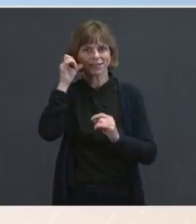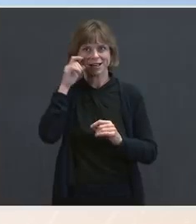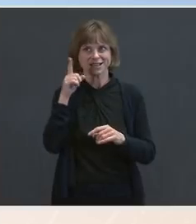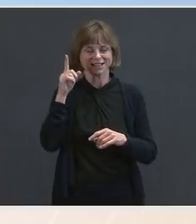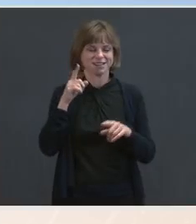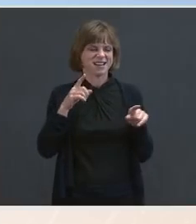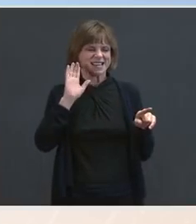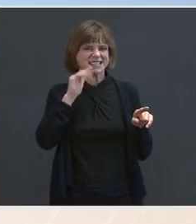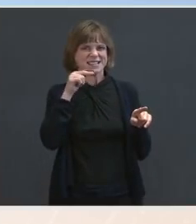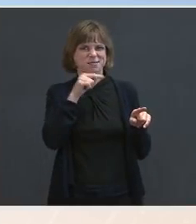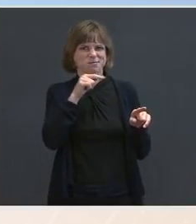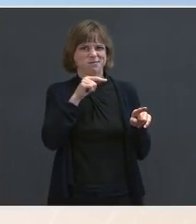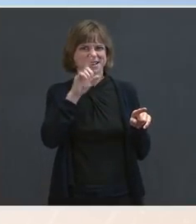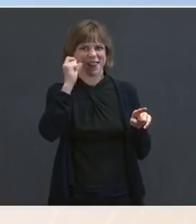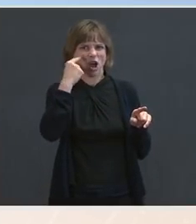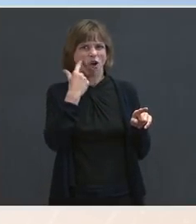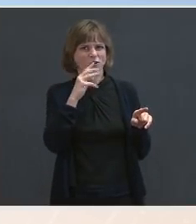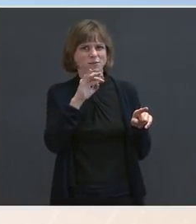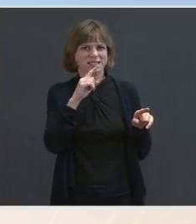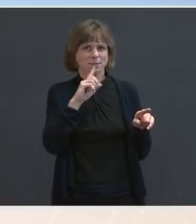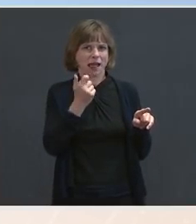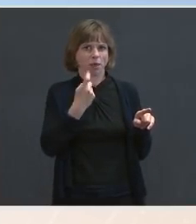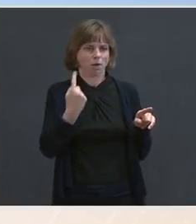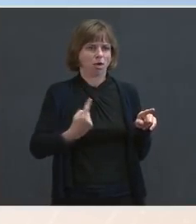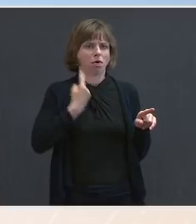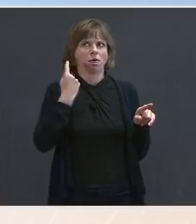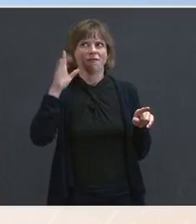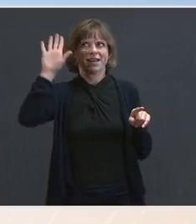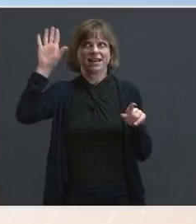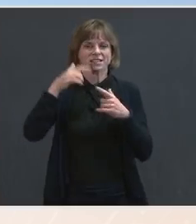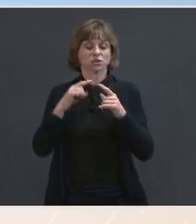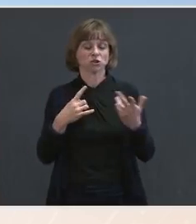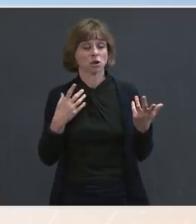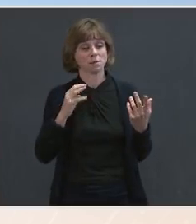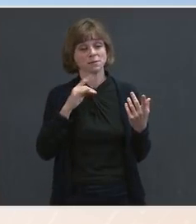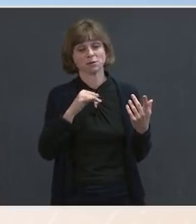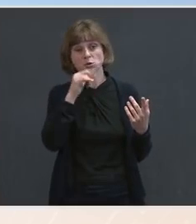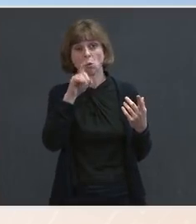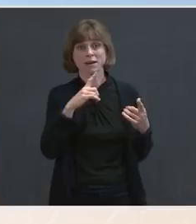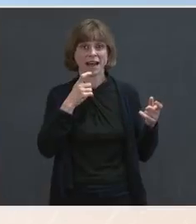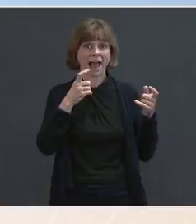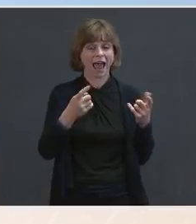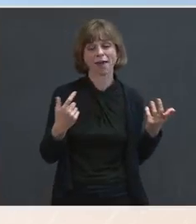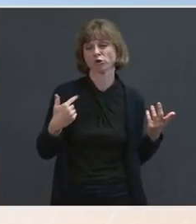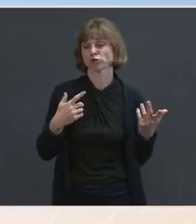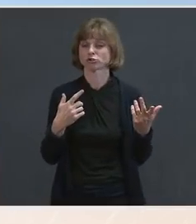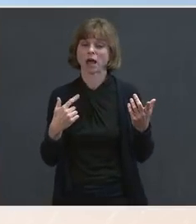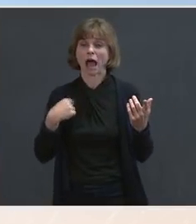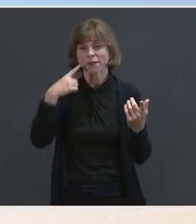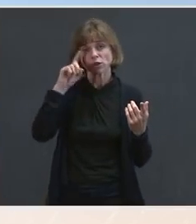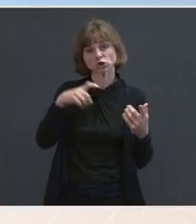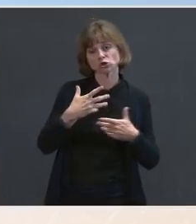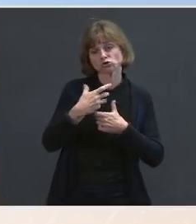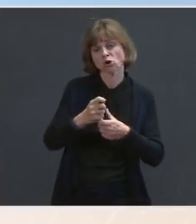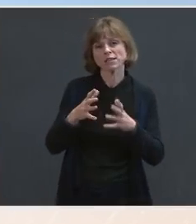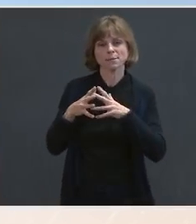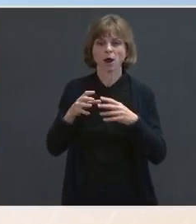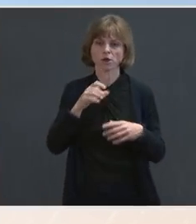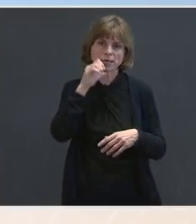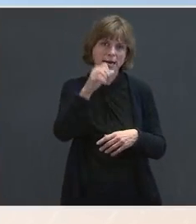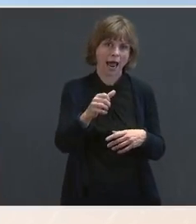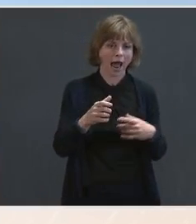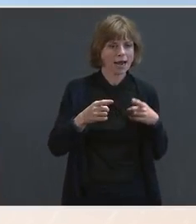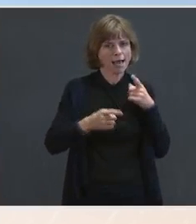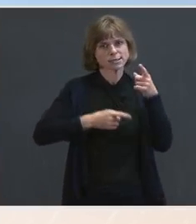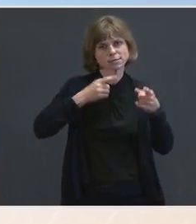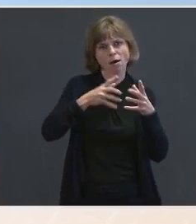at some of the president's language. He says Mississippians don't need handlers. I just think we should trust Americans and not insult them. He's making an